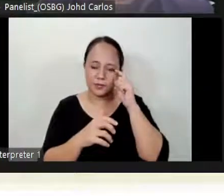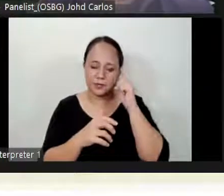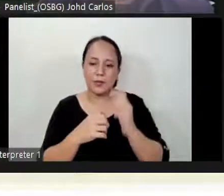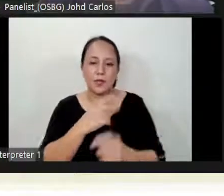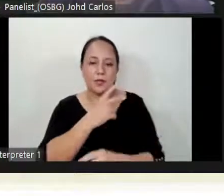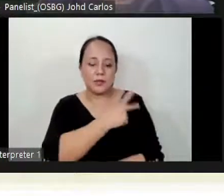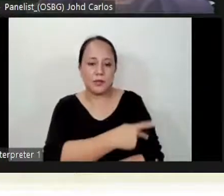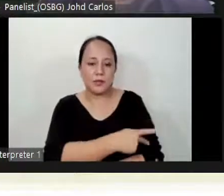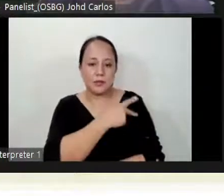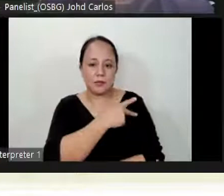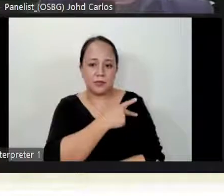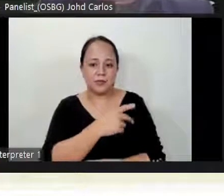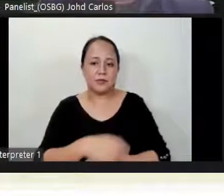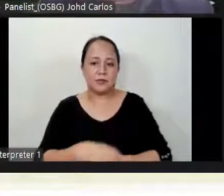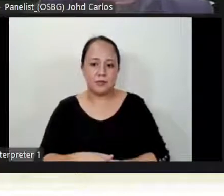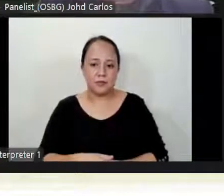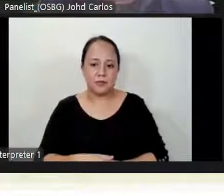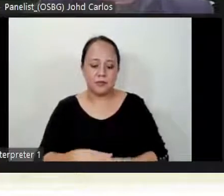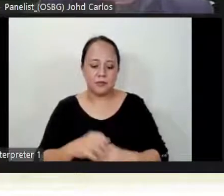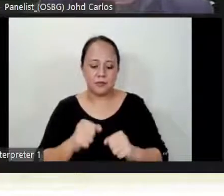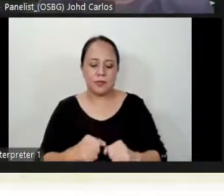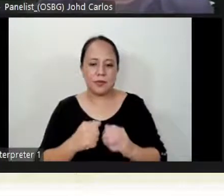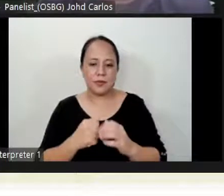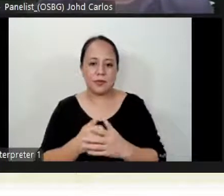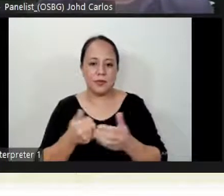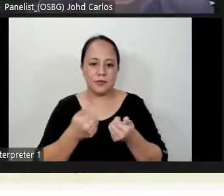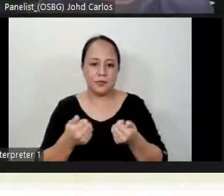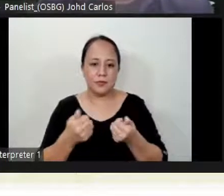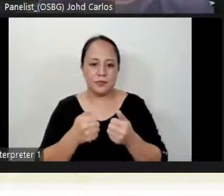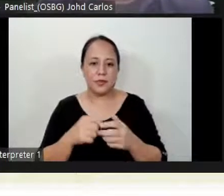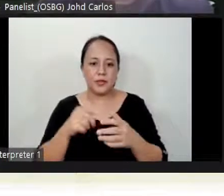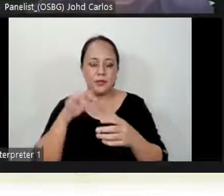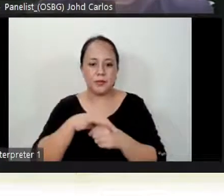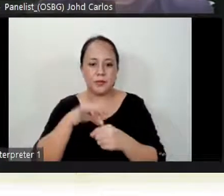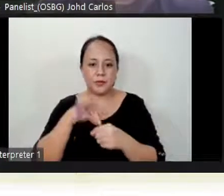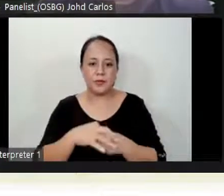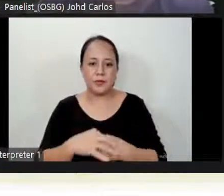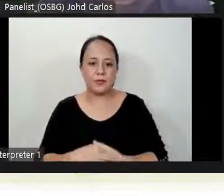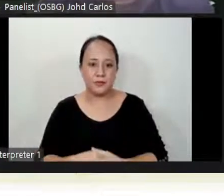patient will avail of the program.